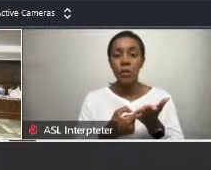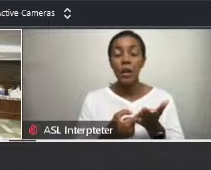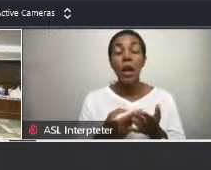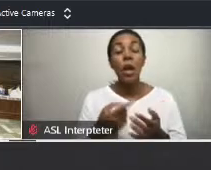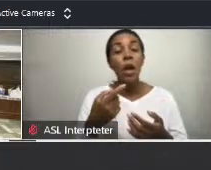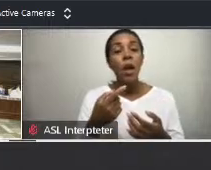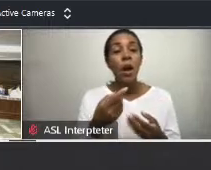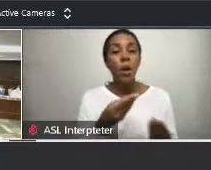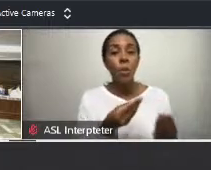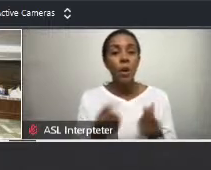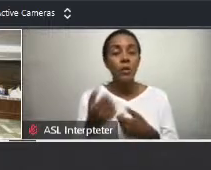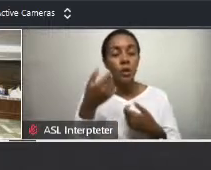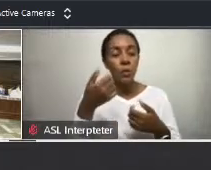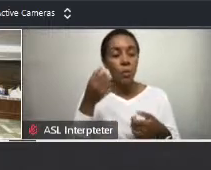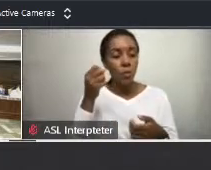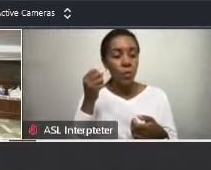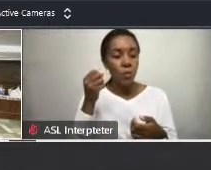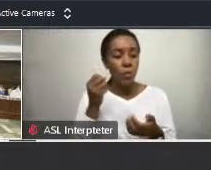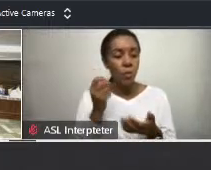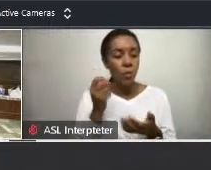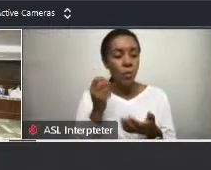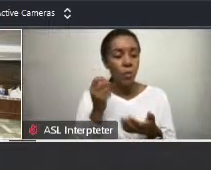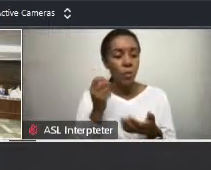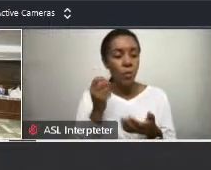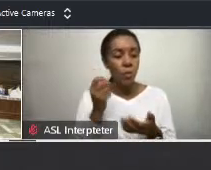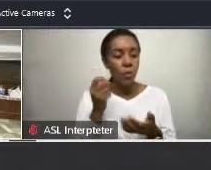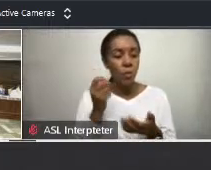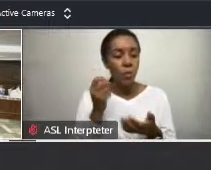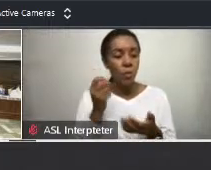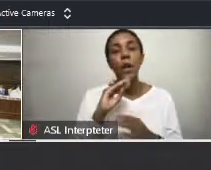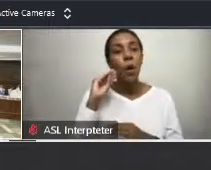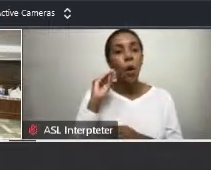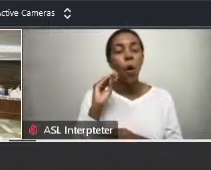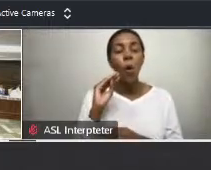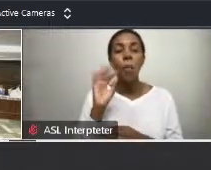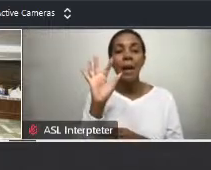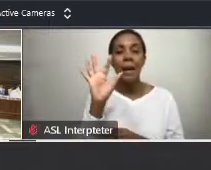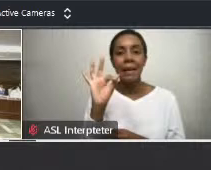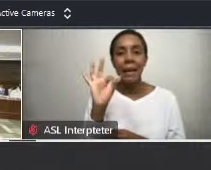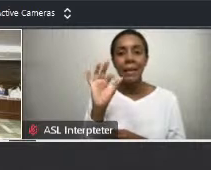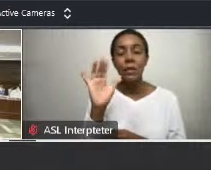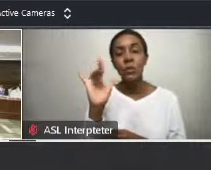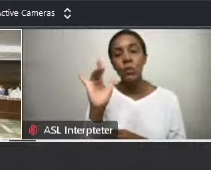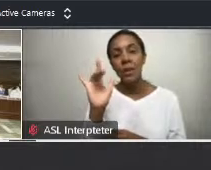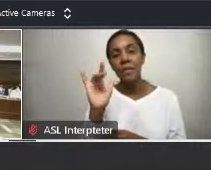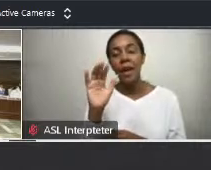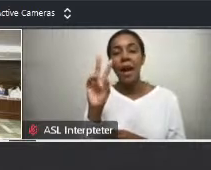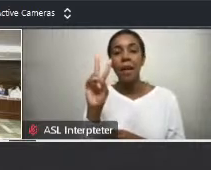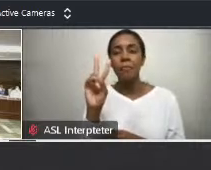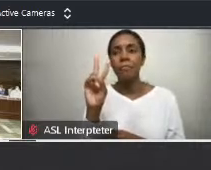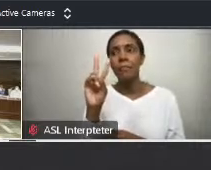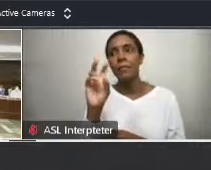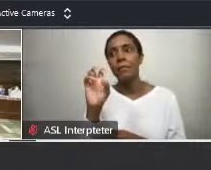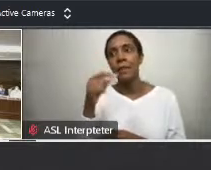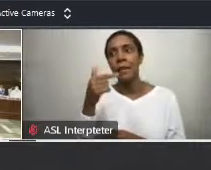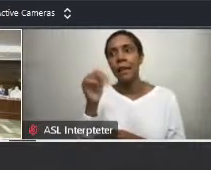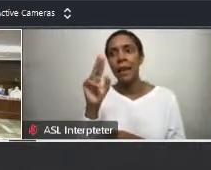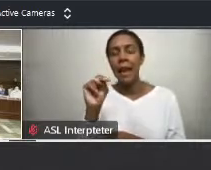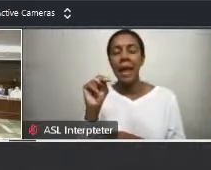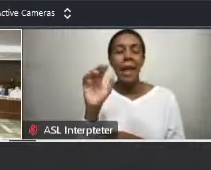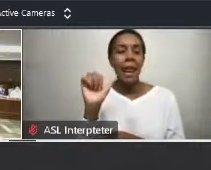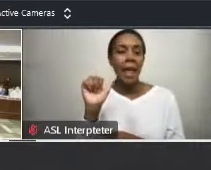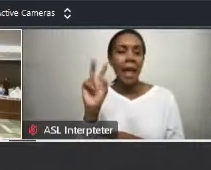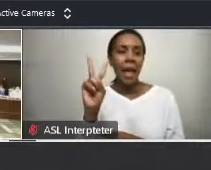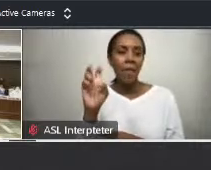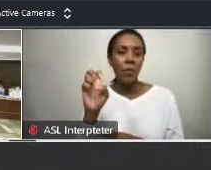resolution requesting the approval of the sale of city-owned property known as 1925 Union Avenue, Memphis, Tennessee, 38104, parcel